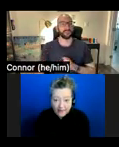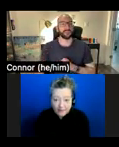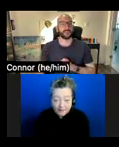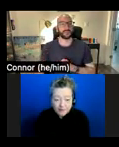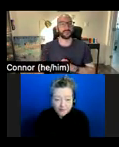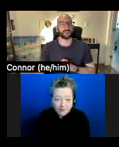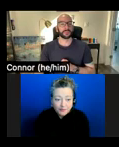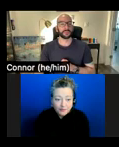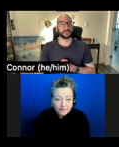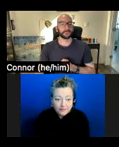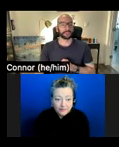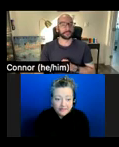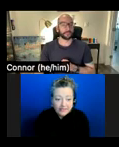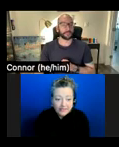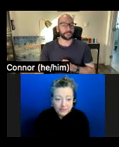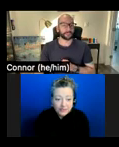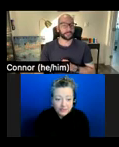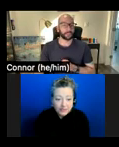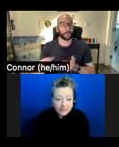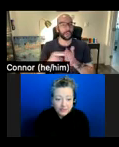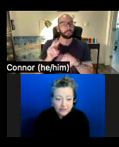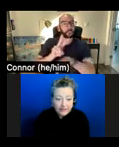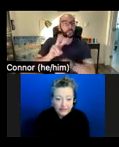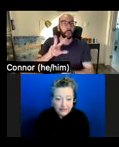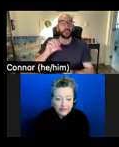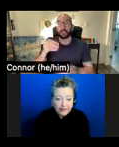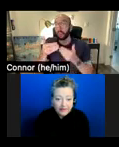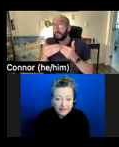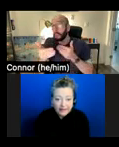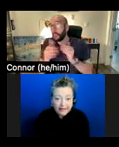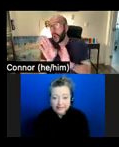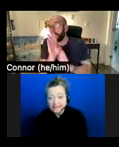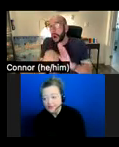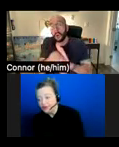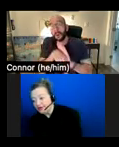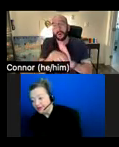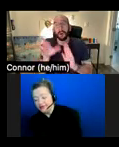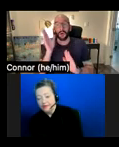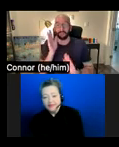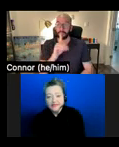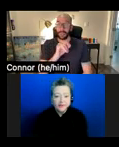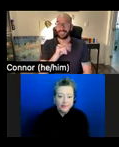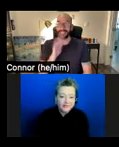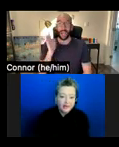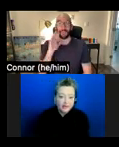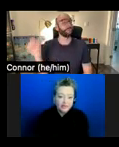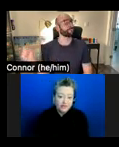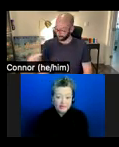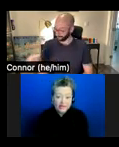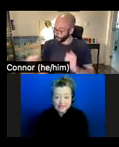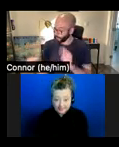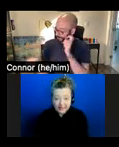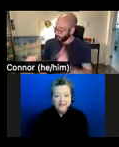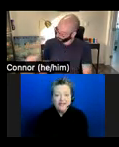today. It says through 2:30. Yeah, let's say 2:30 and see what happens. We've got about in